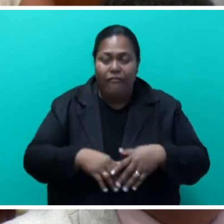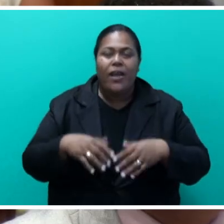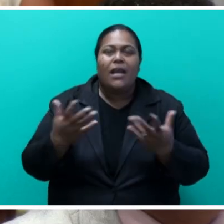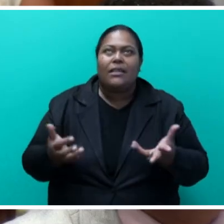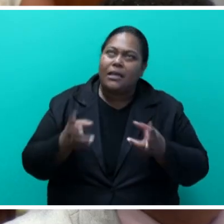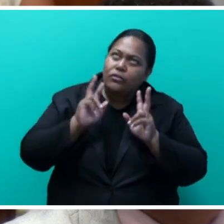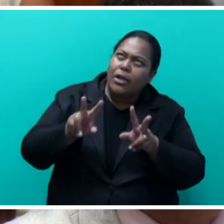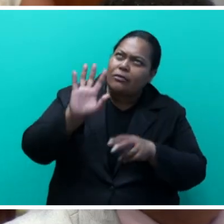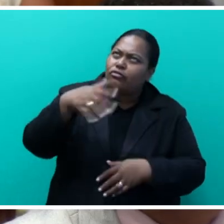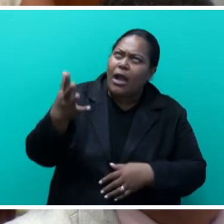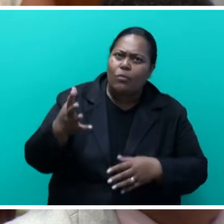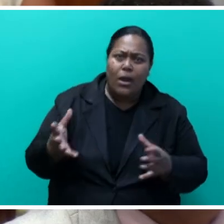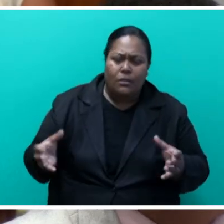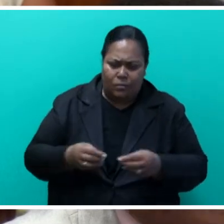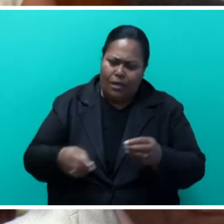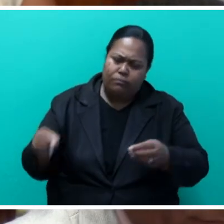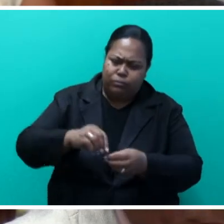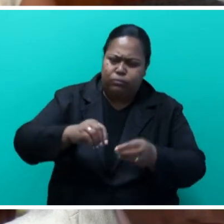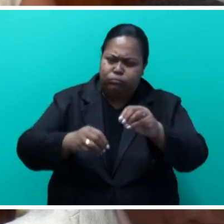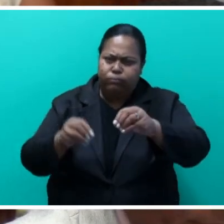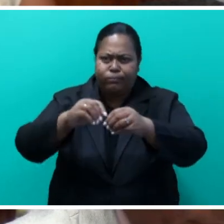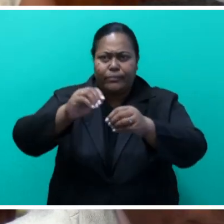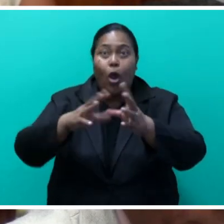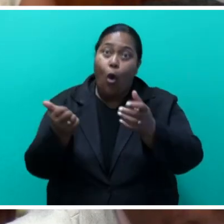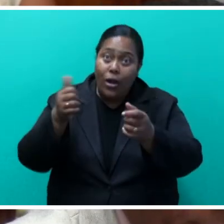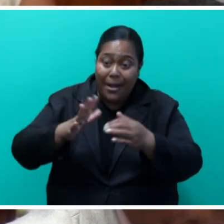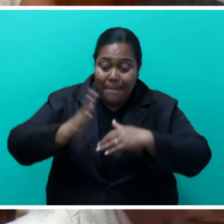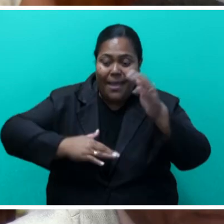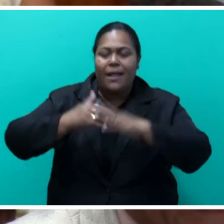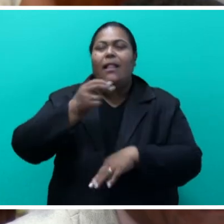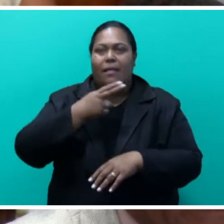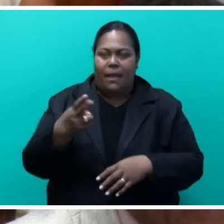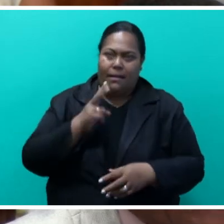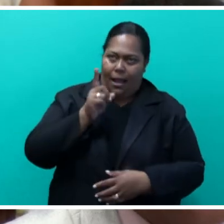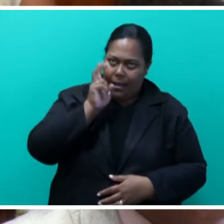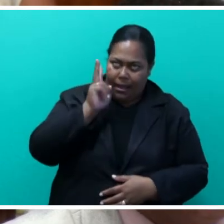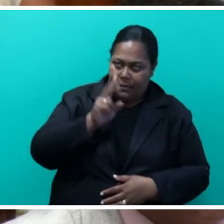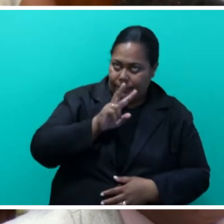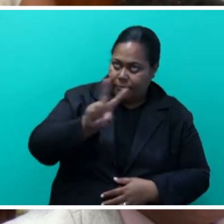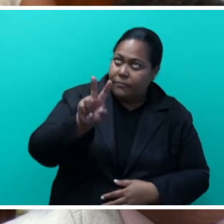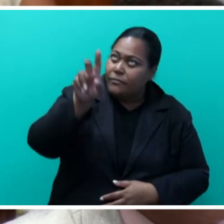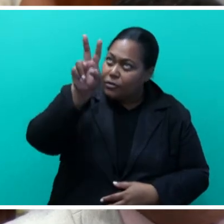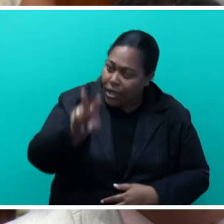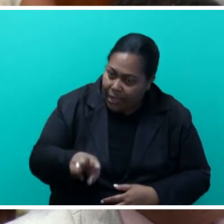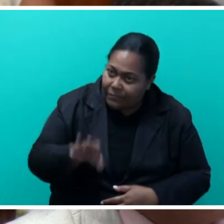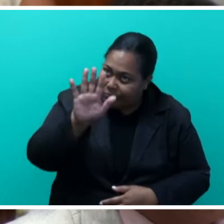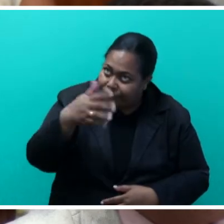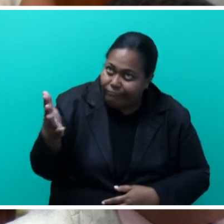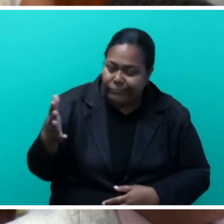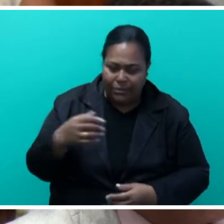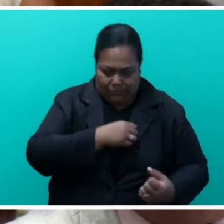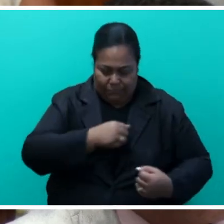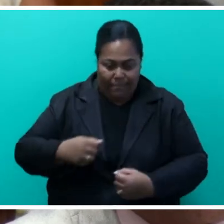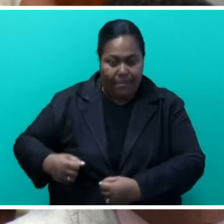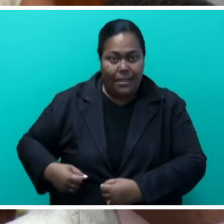functionality of all the components, whereby checks are conducted on the operations of seats, safety bars, belts,